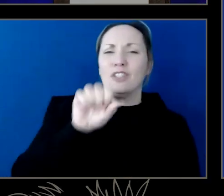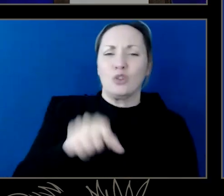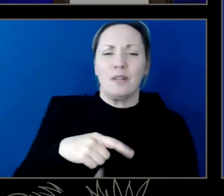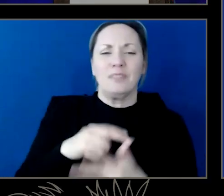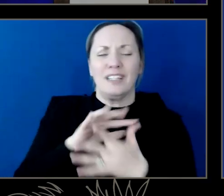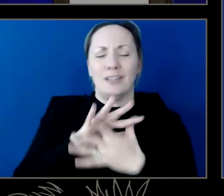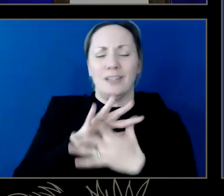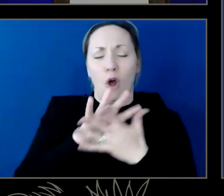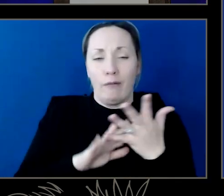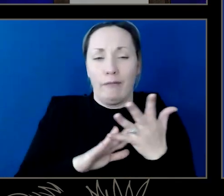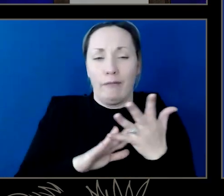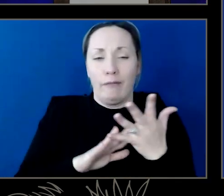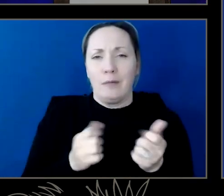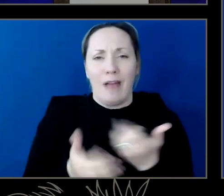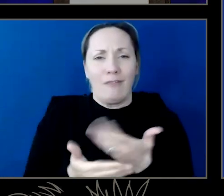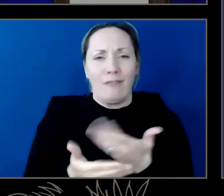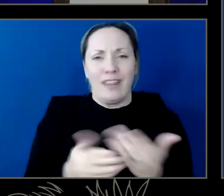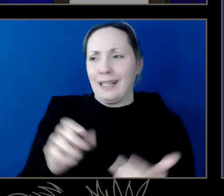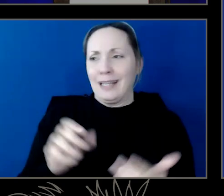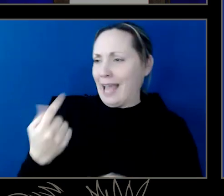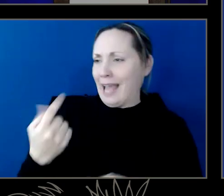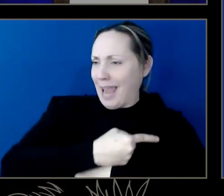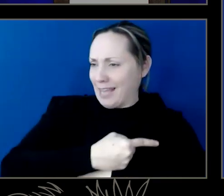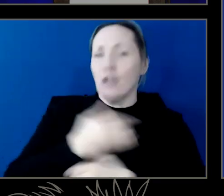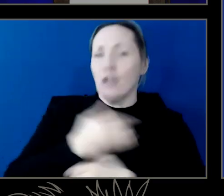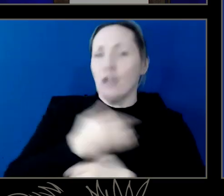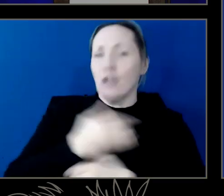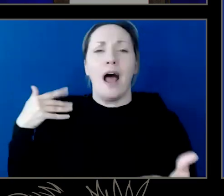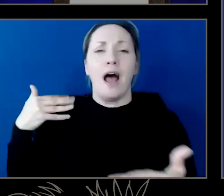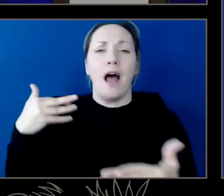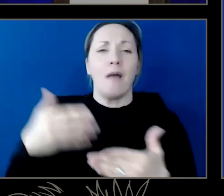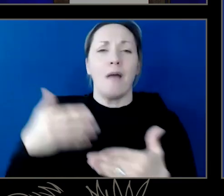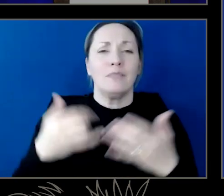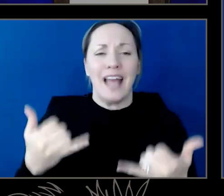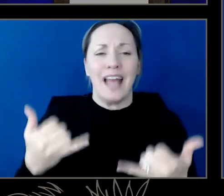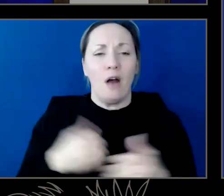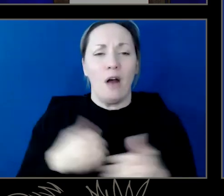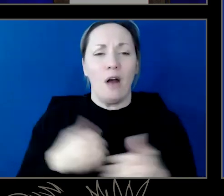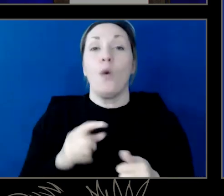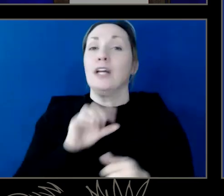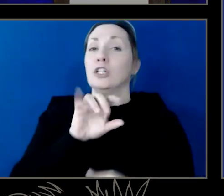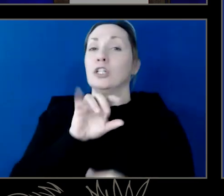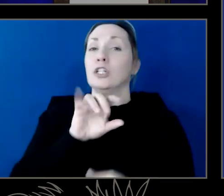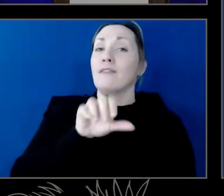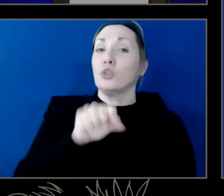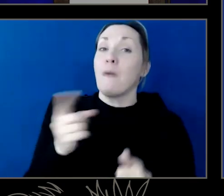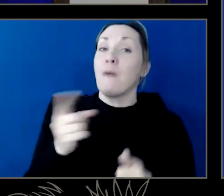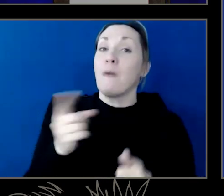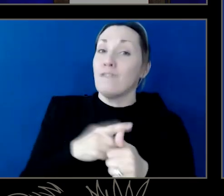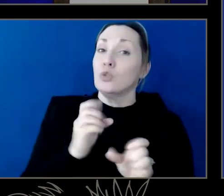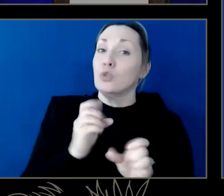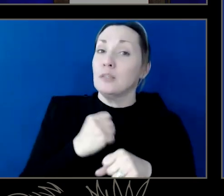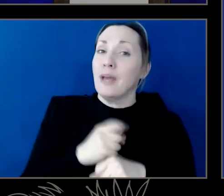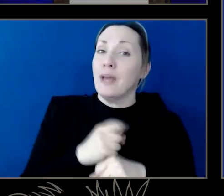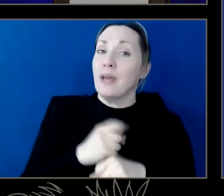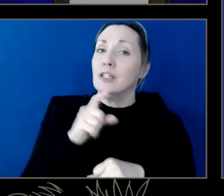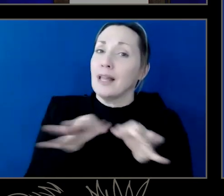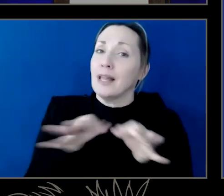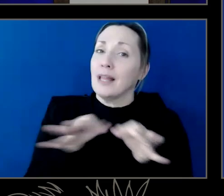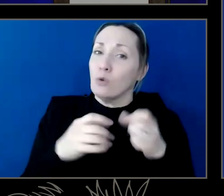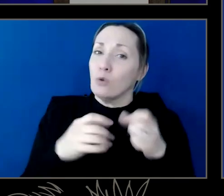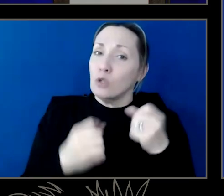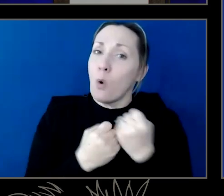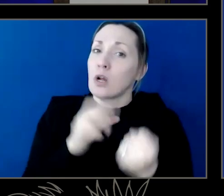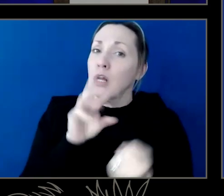10 days. So that brings us to where we are today. Originally, when JavaScript was created, it was intended to be this language that supported the